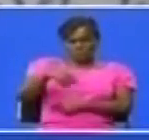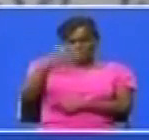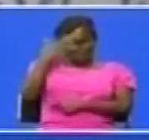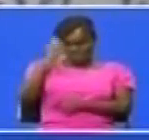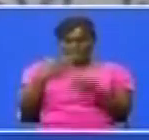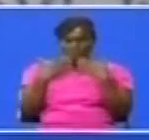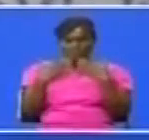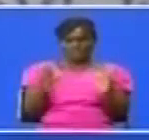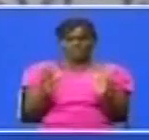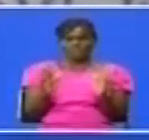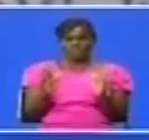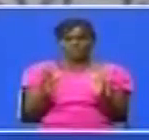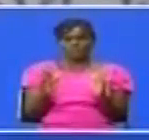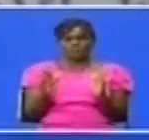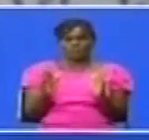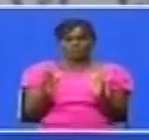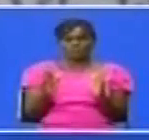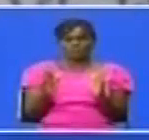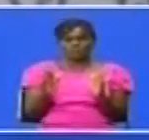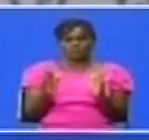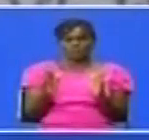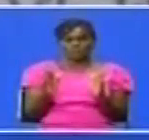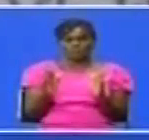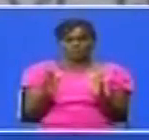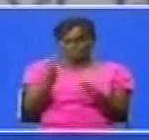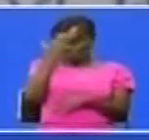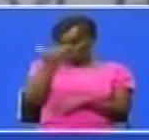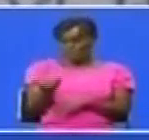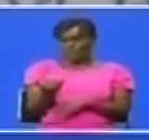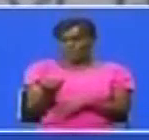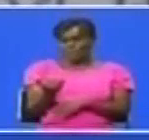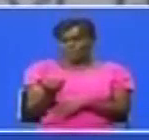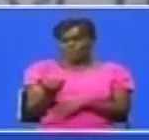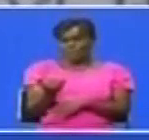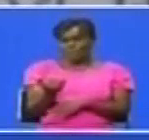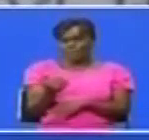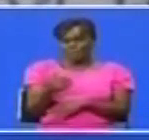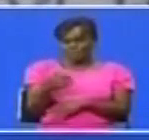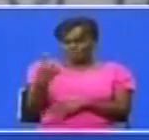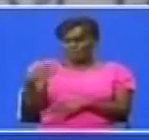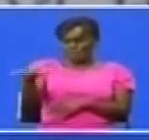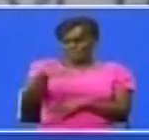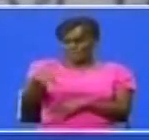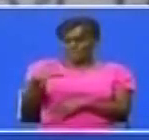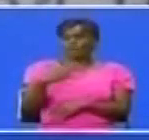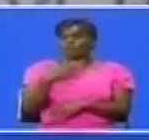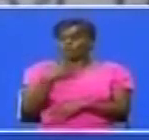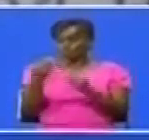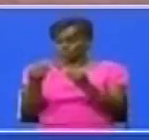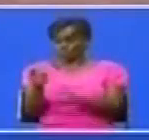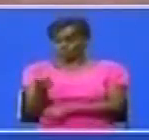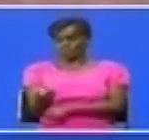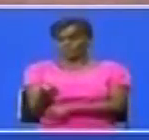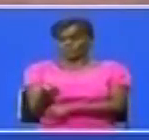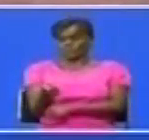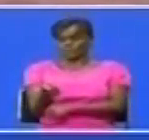objective of transforming smallholder agriculture. And this is one area that we have addressed with our research.